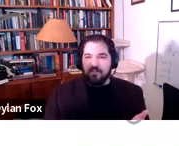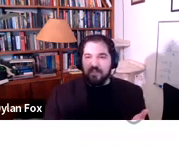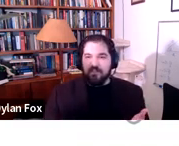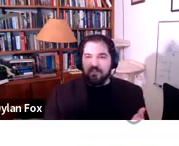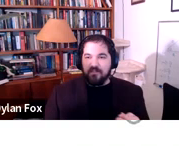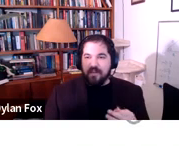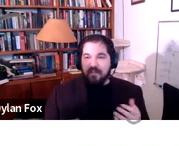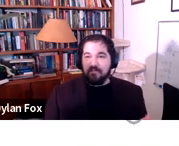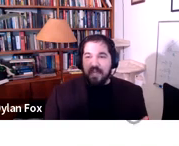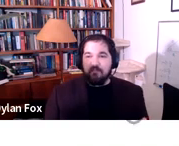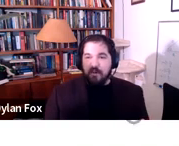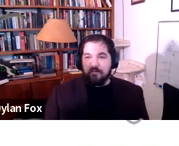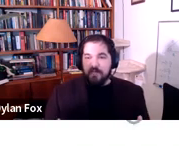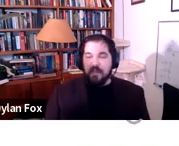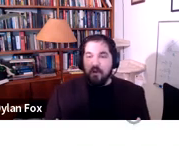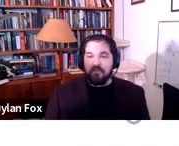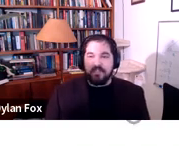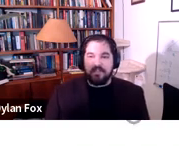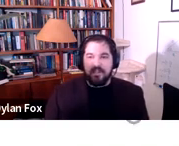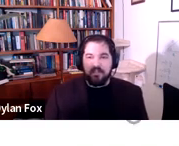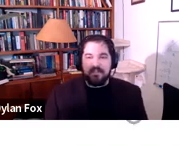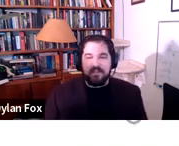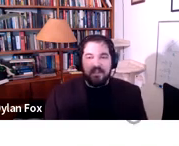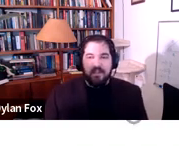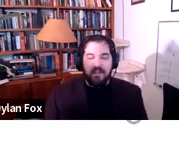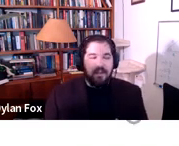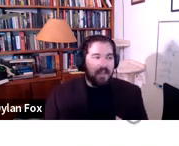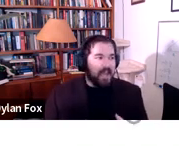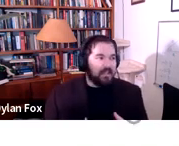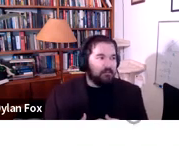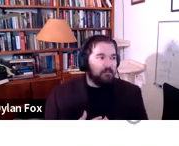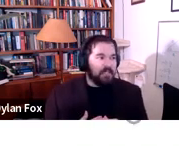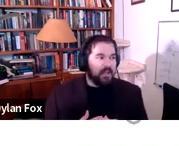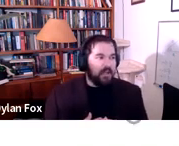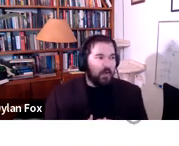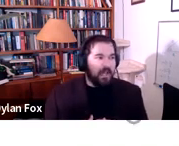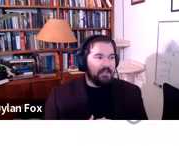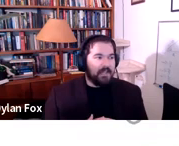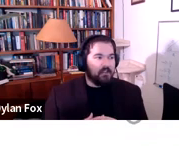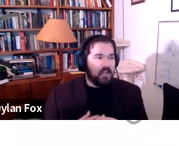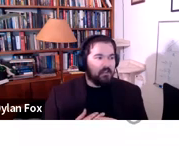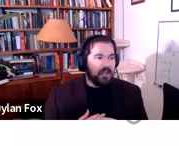make sure that you're being a part of these discussions at